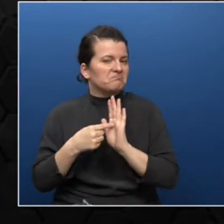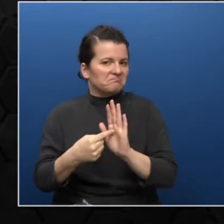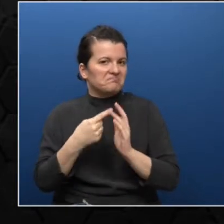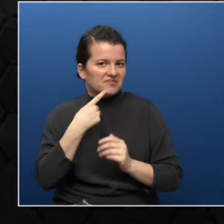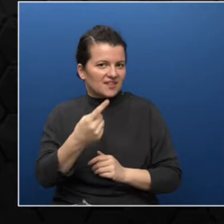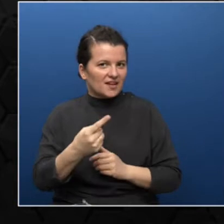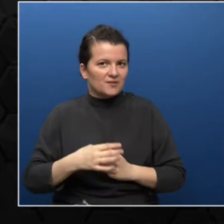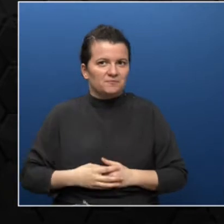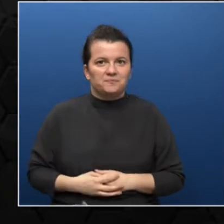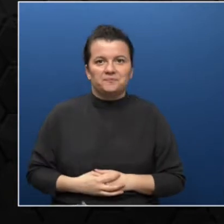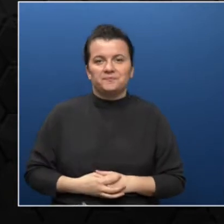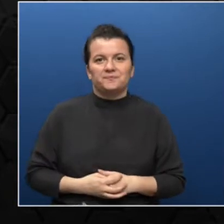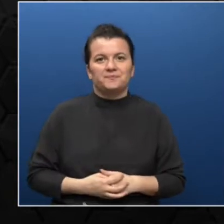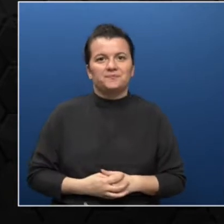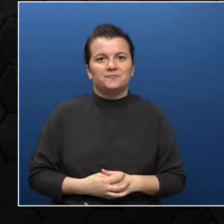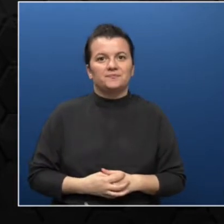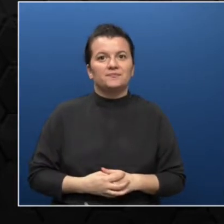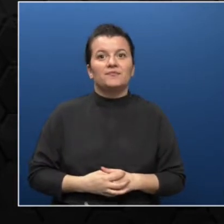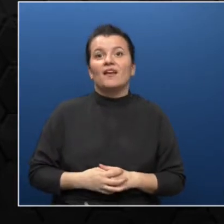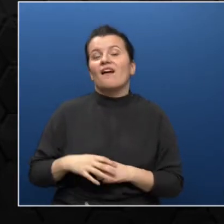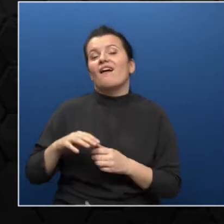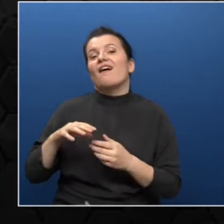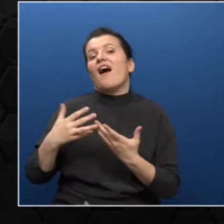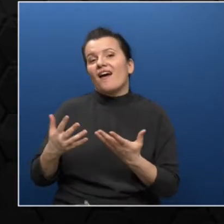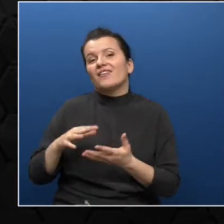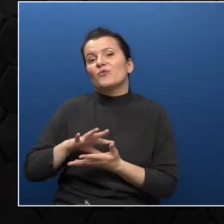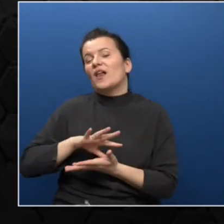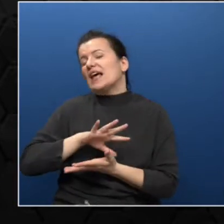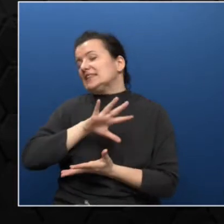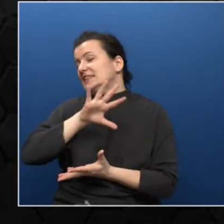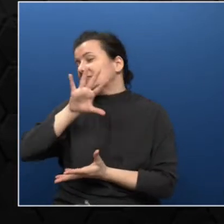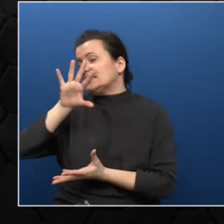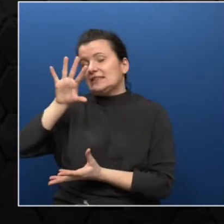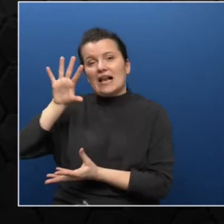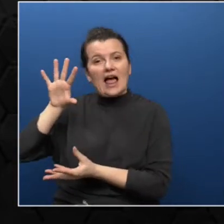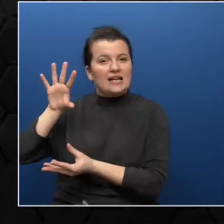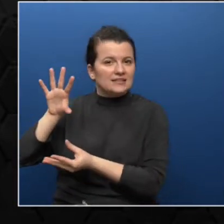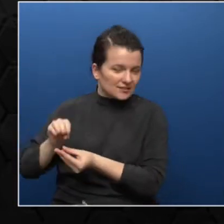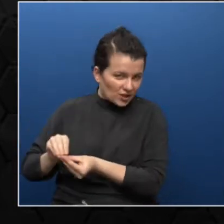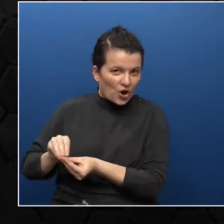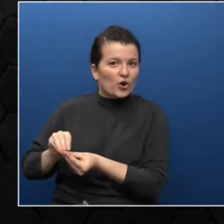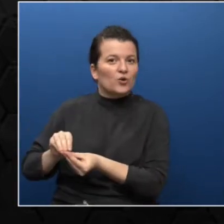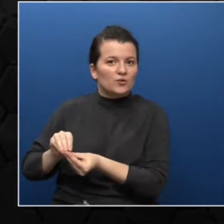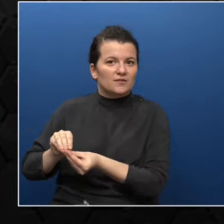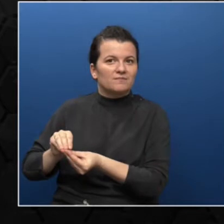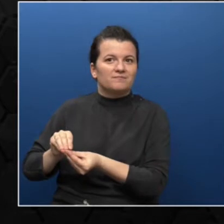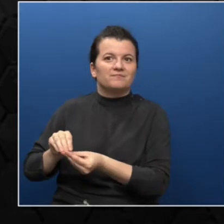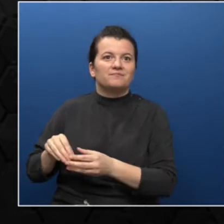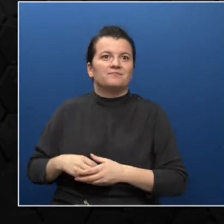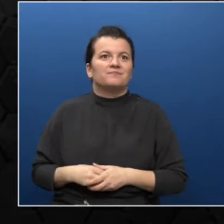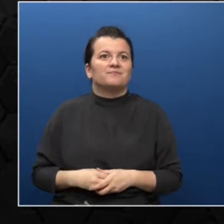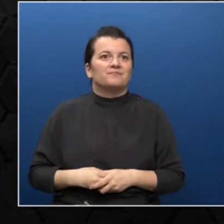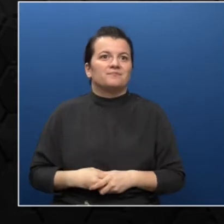will conclude. And yeah, I believe all of us will have learned a thing or two.